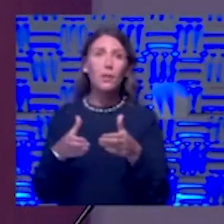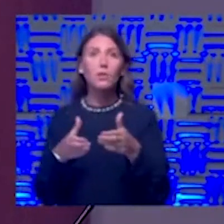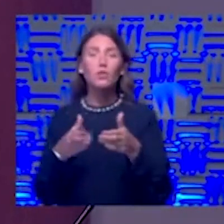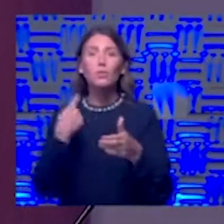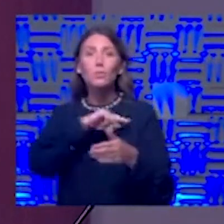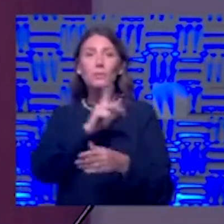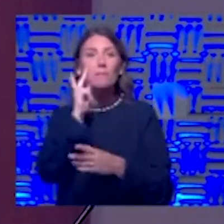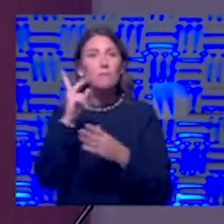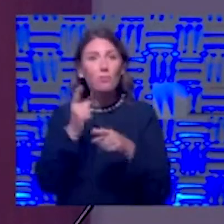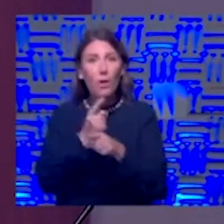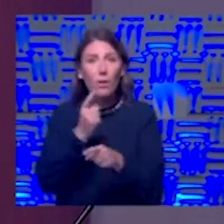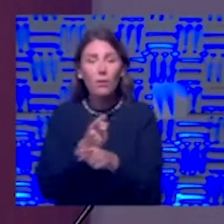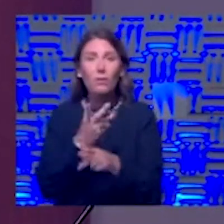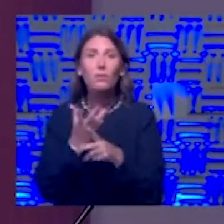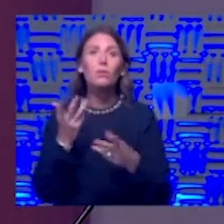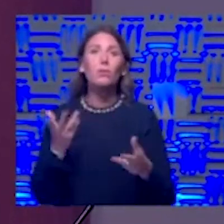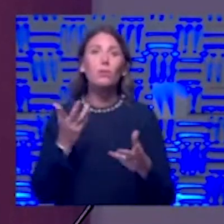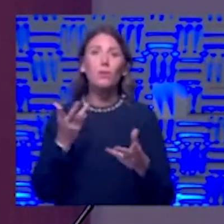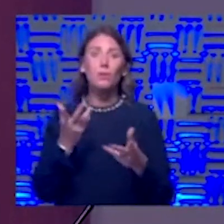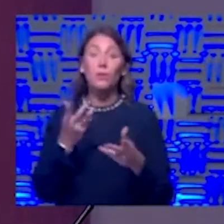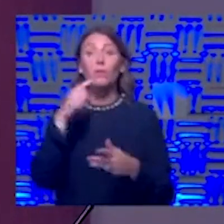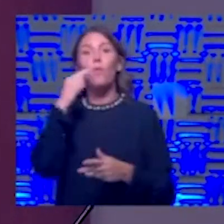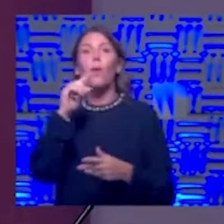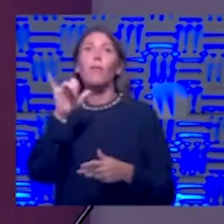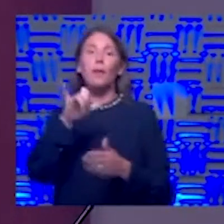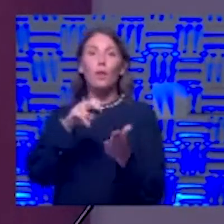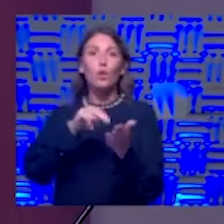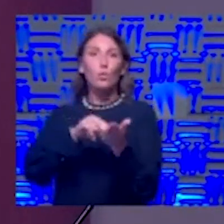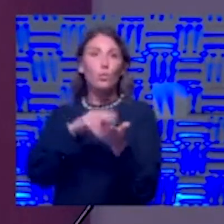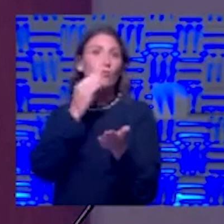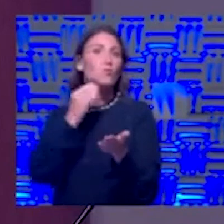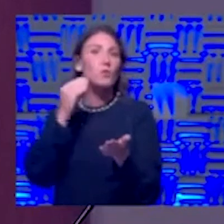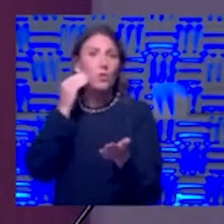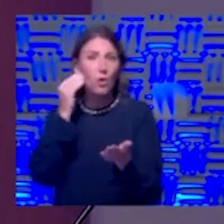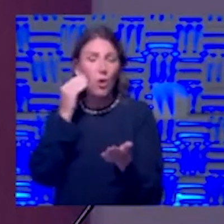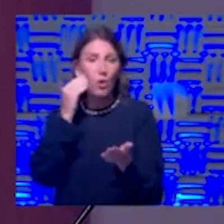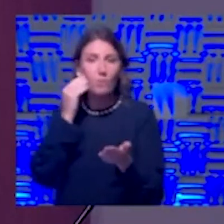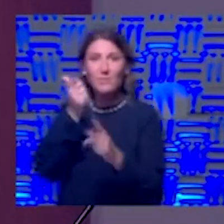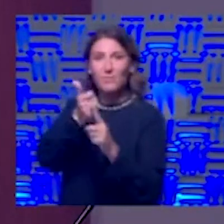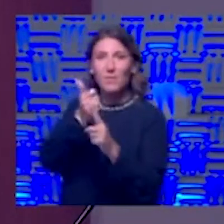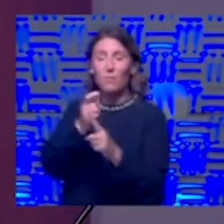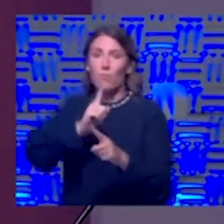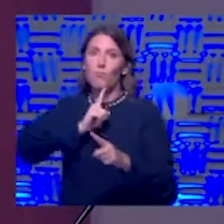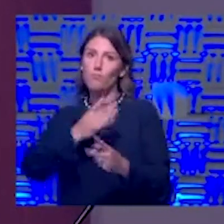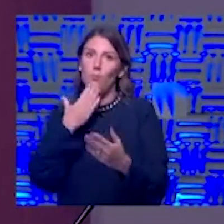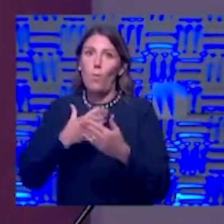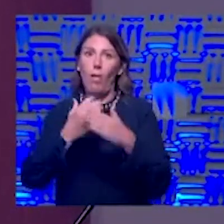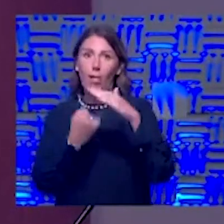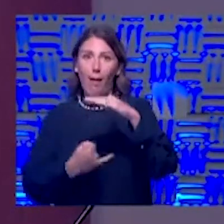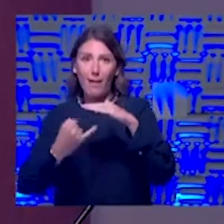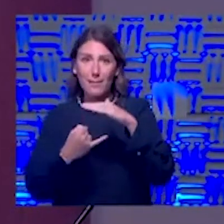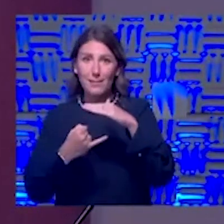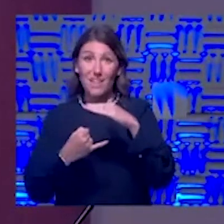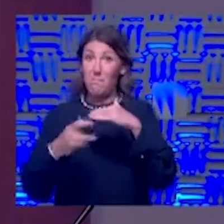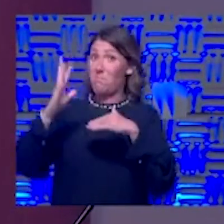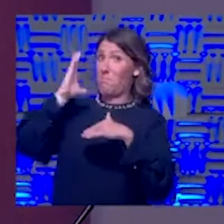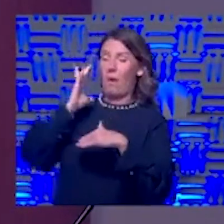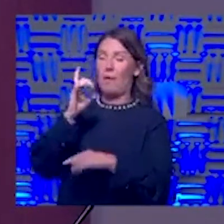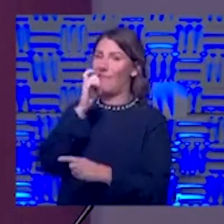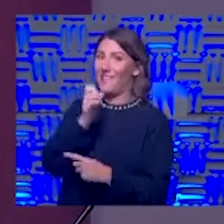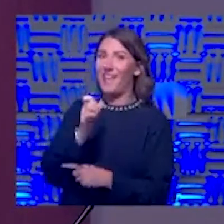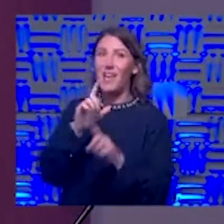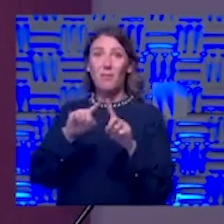are in nursing homes, for example, have become very well isolated now. They weren't early on, they have now. We're not seeing near